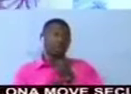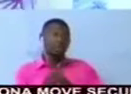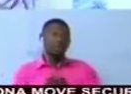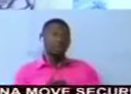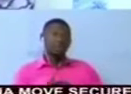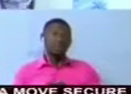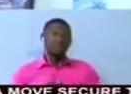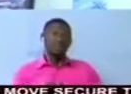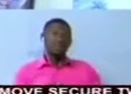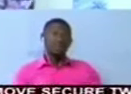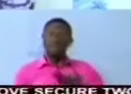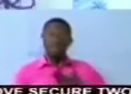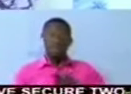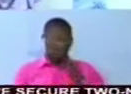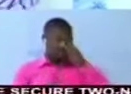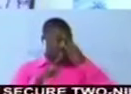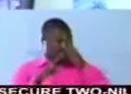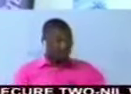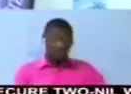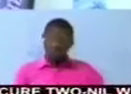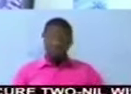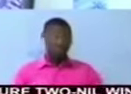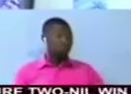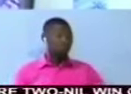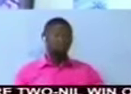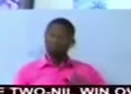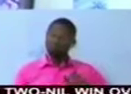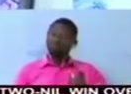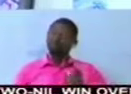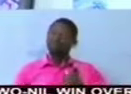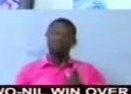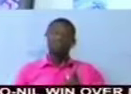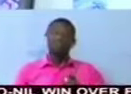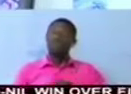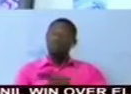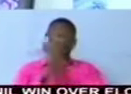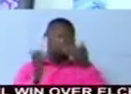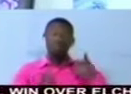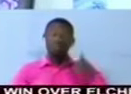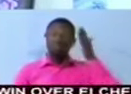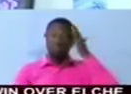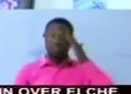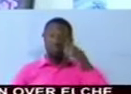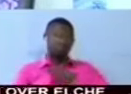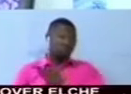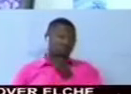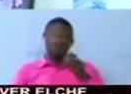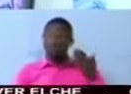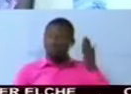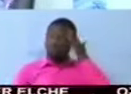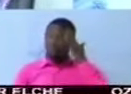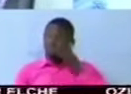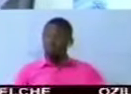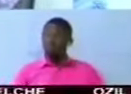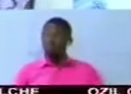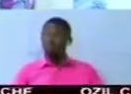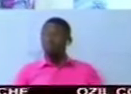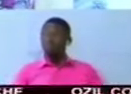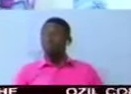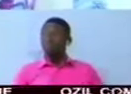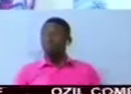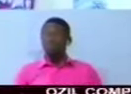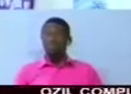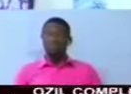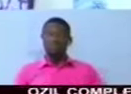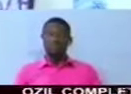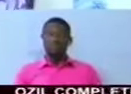fayda rek ak dignity nyo fa neka. They are the only one who they have dignity. People who live